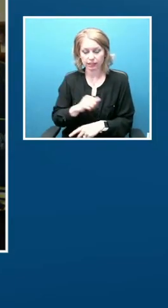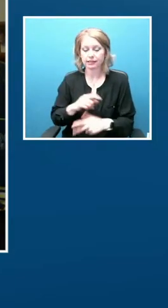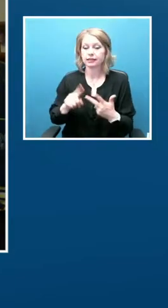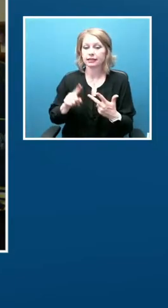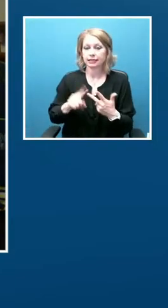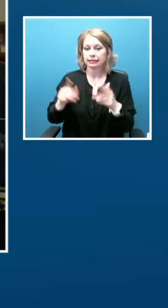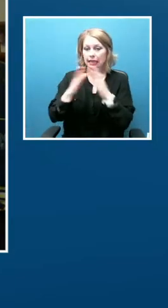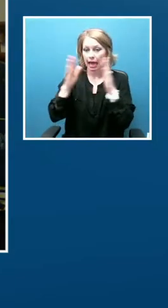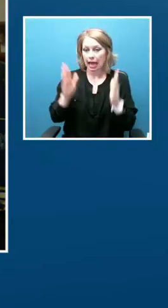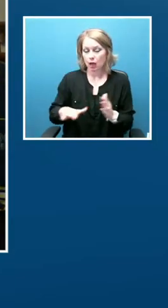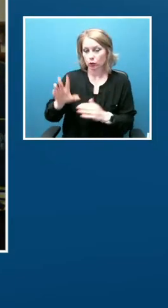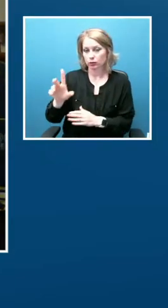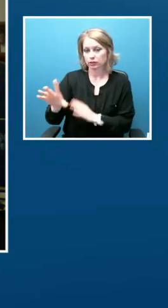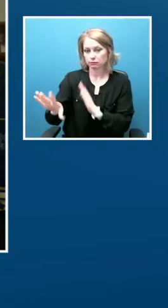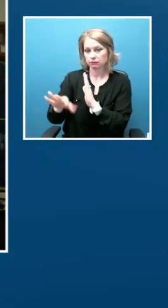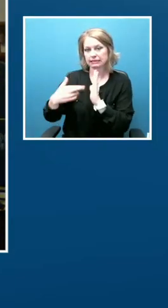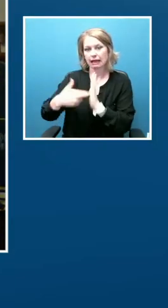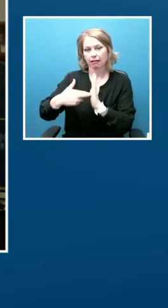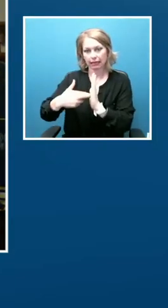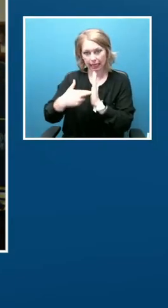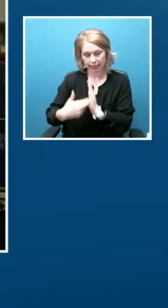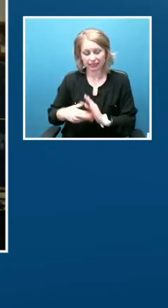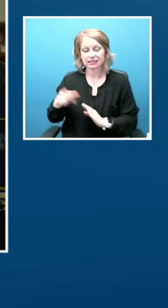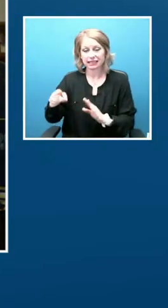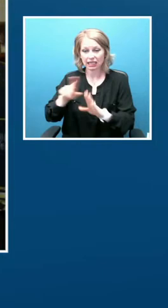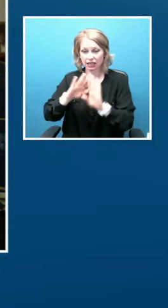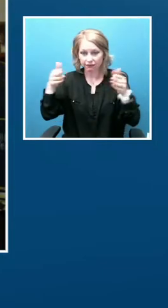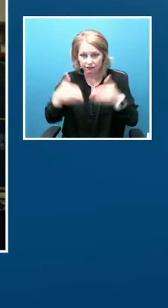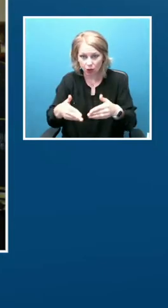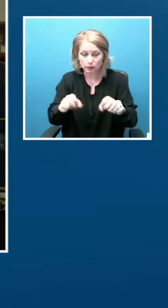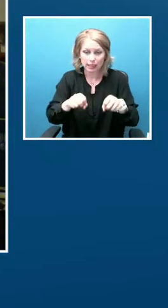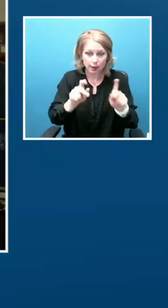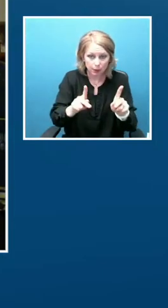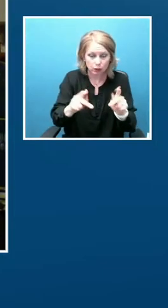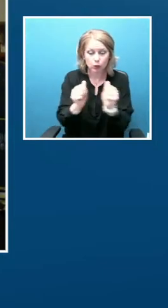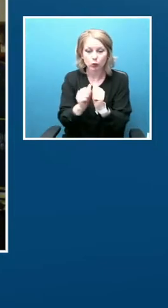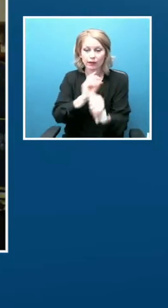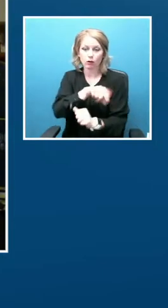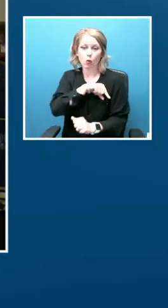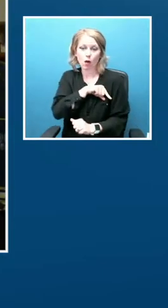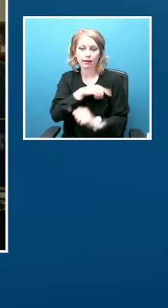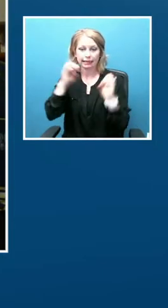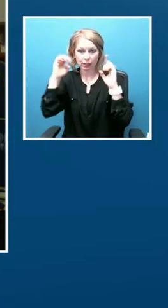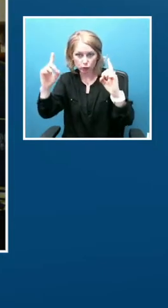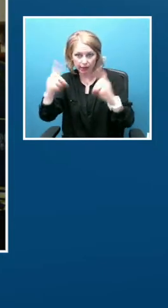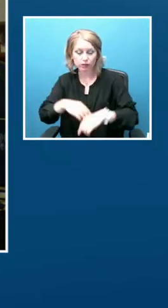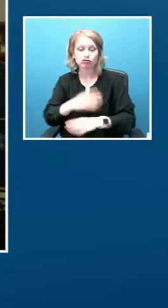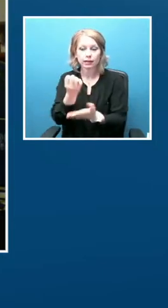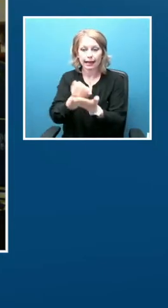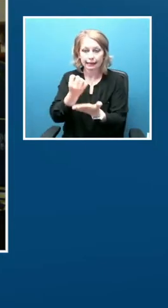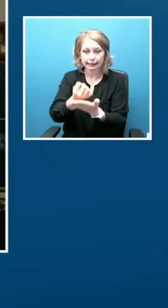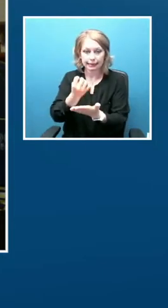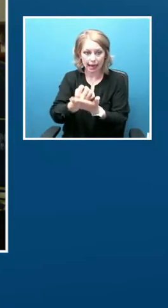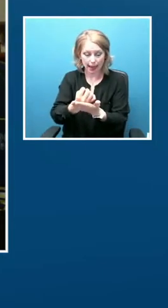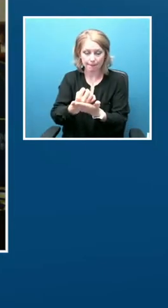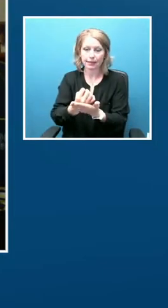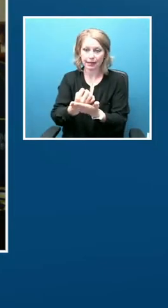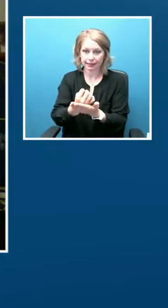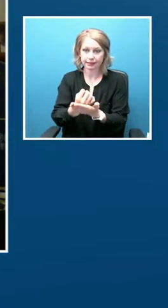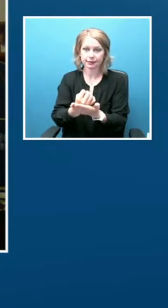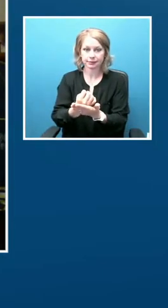Delegates, concentrating on opportunity through quality education, economic security for working